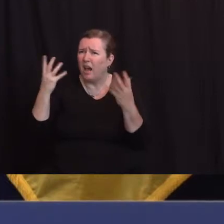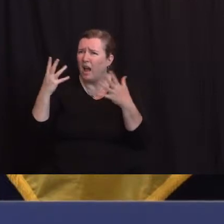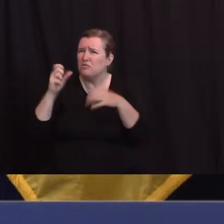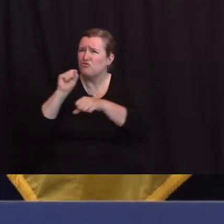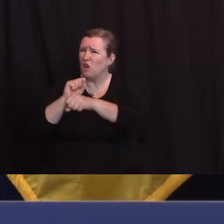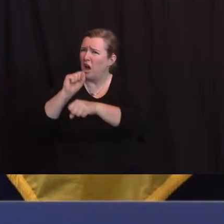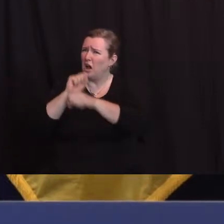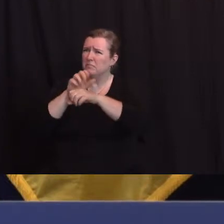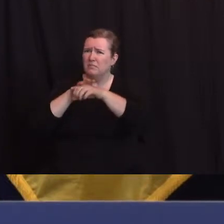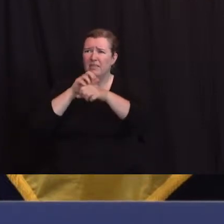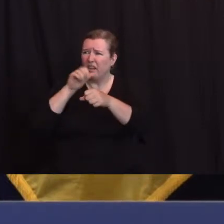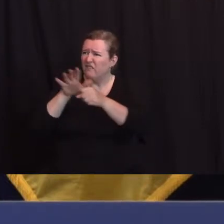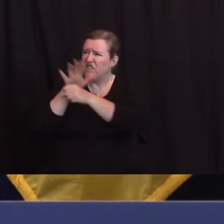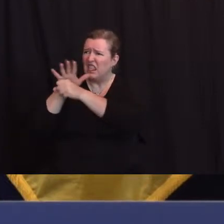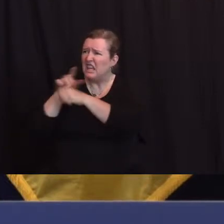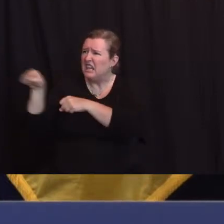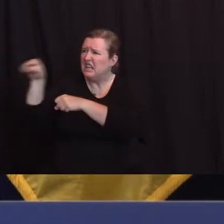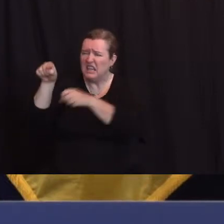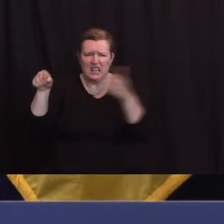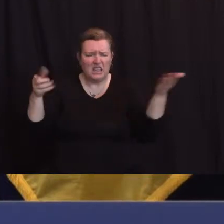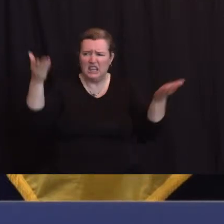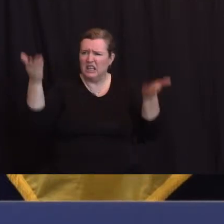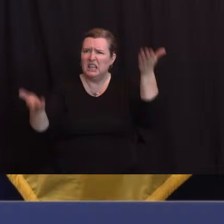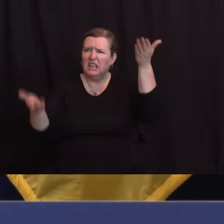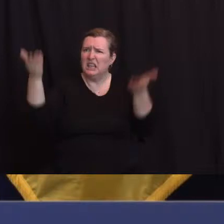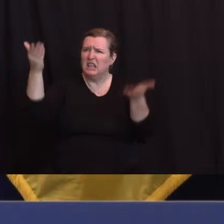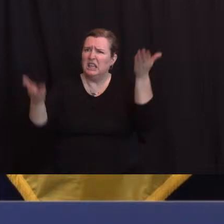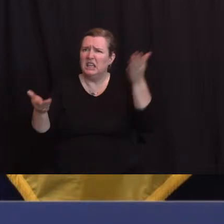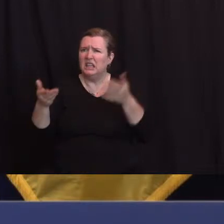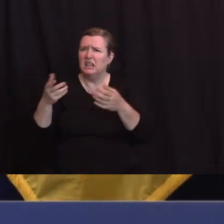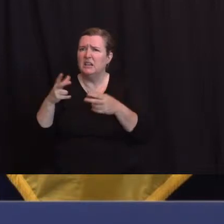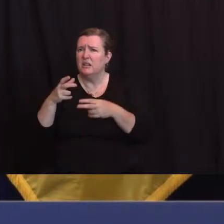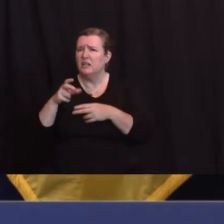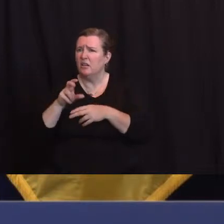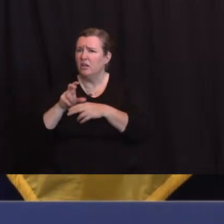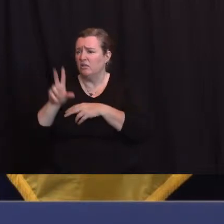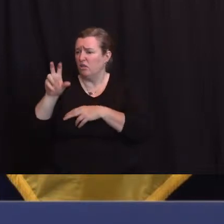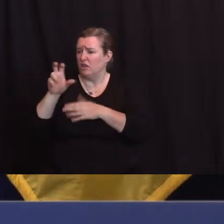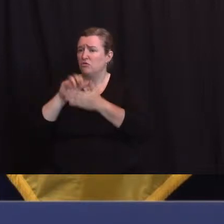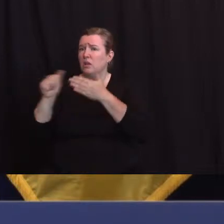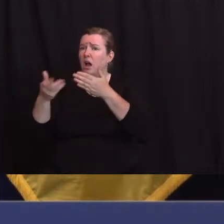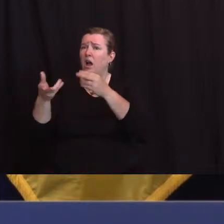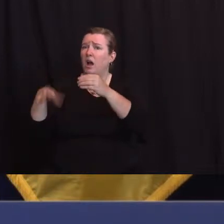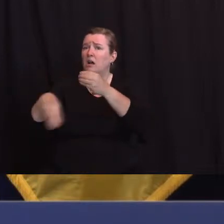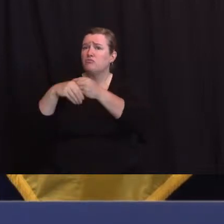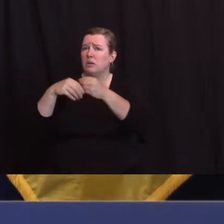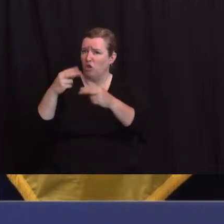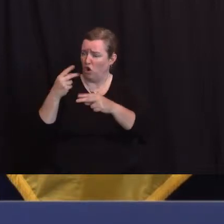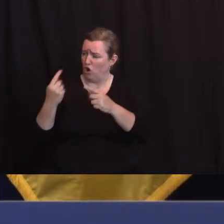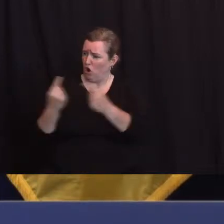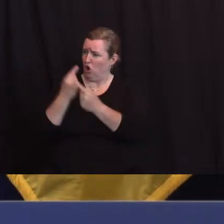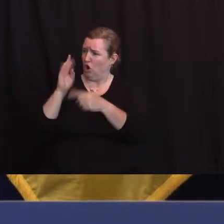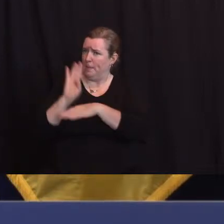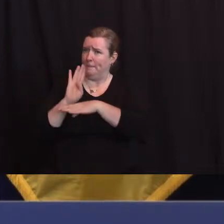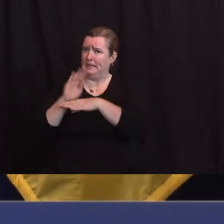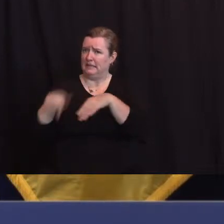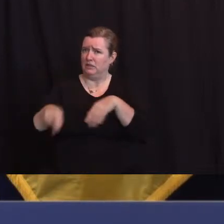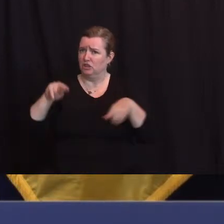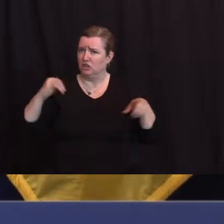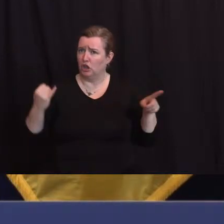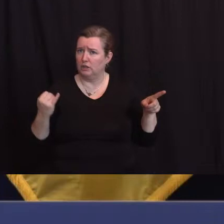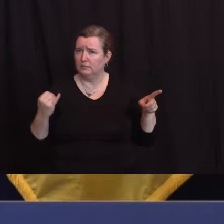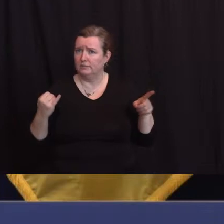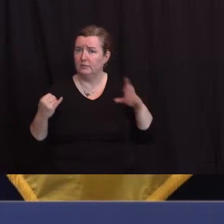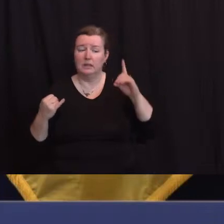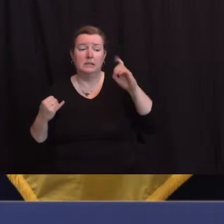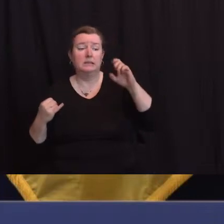that the $300 extra benefit is not hurting the state's recovery? As concern over the Delta variant spreading in